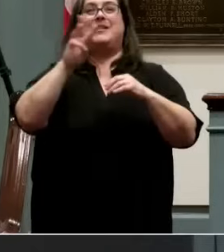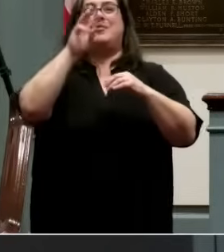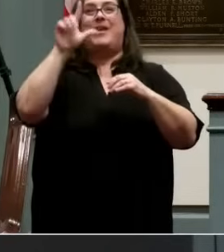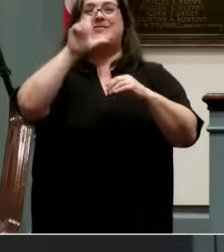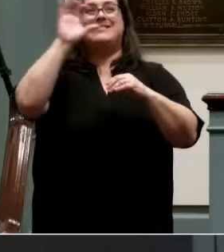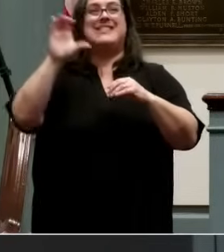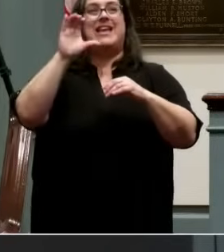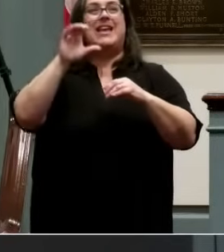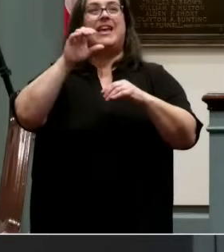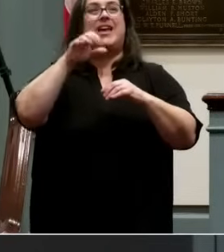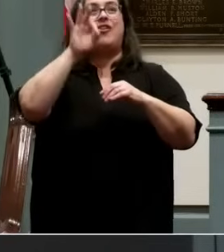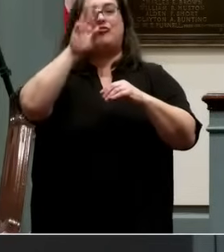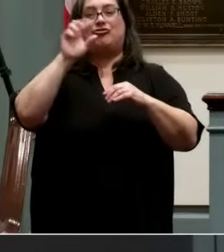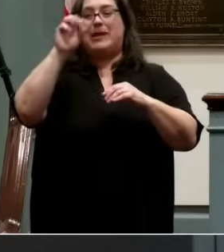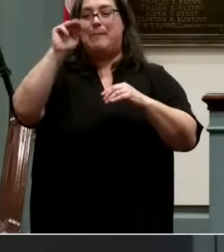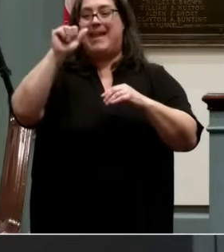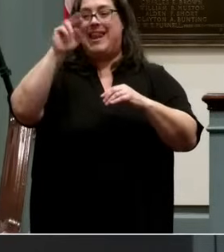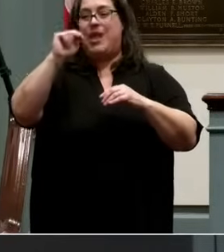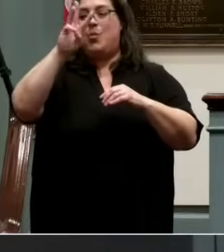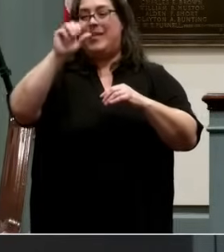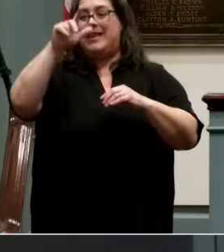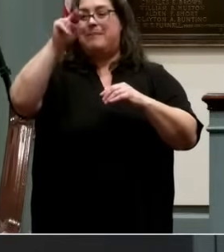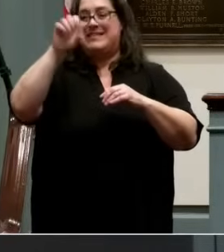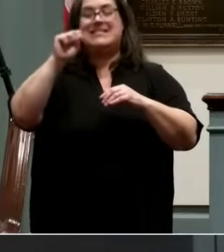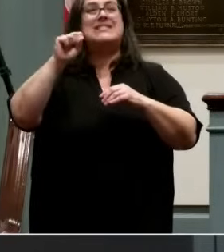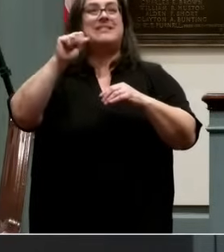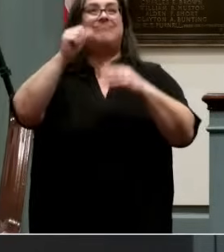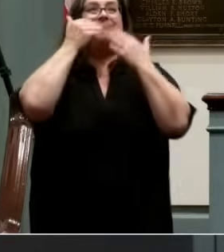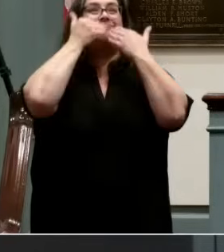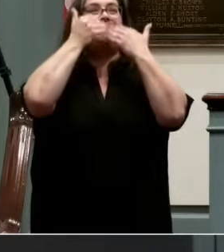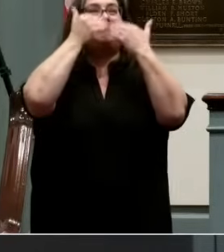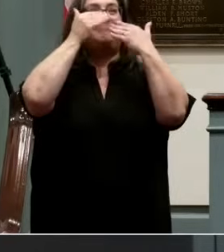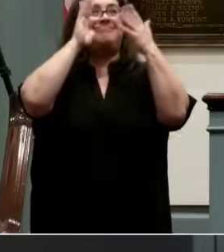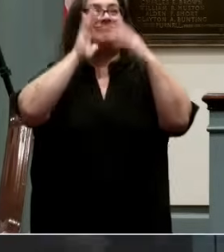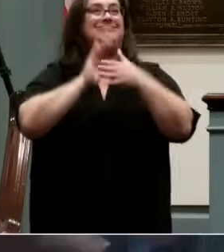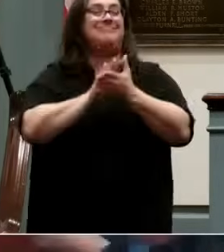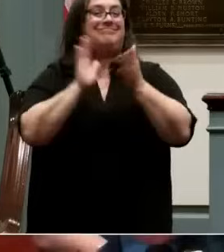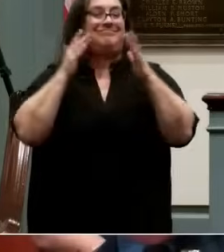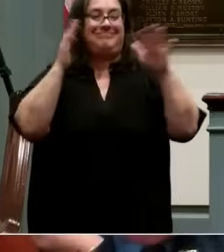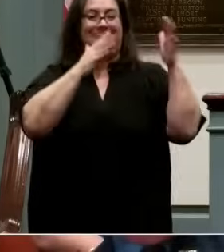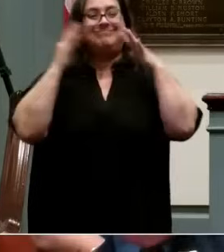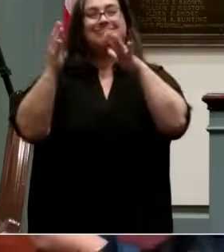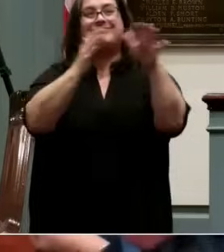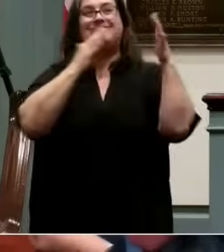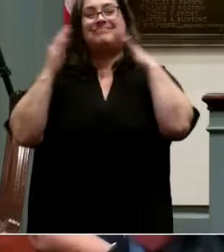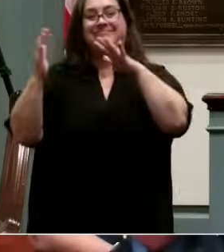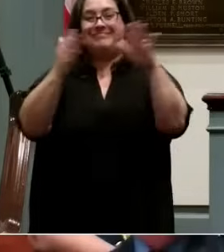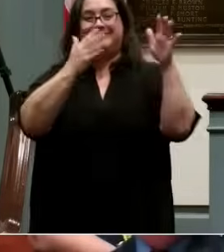Williams, where's Freeman? Freeman and the NAAC.